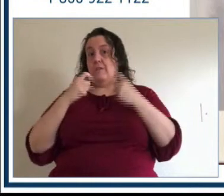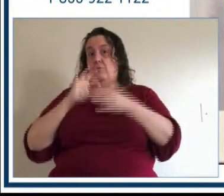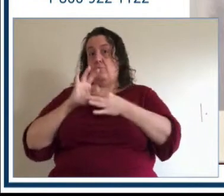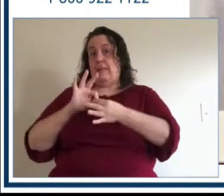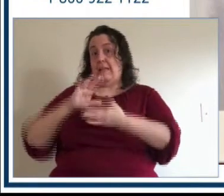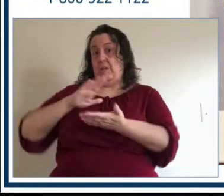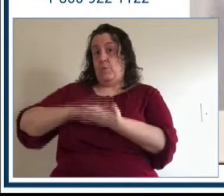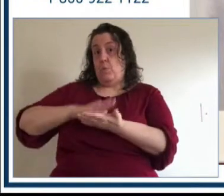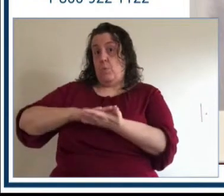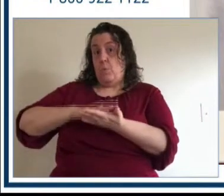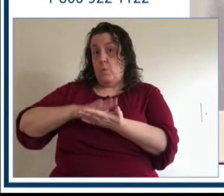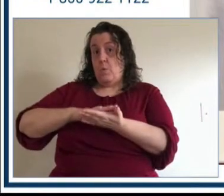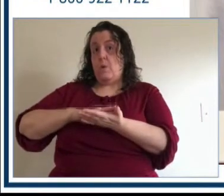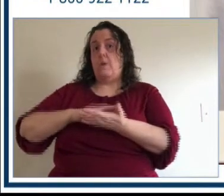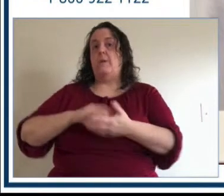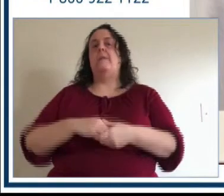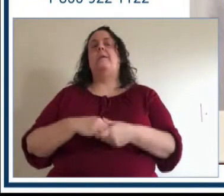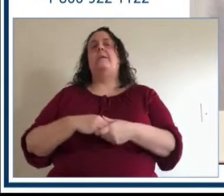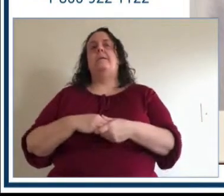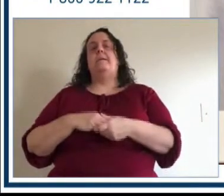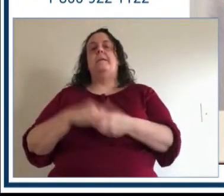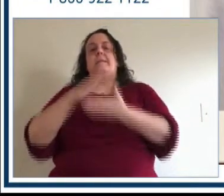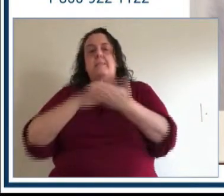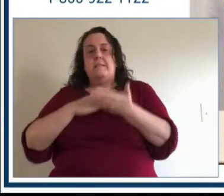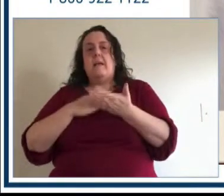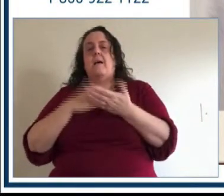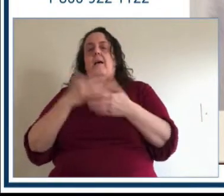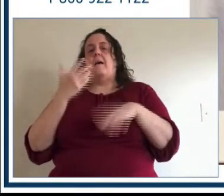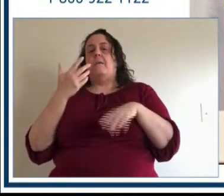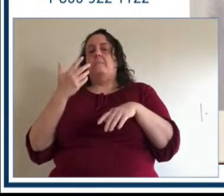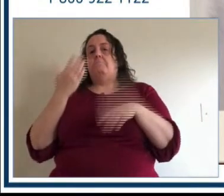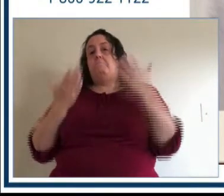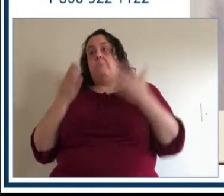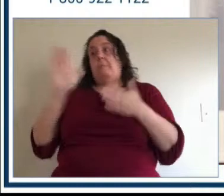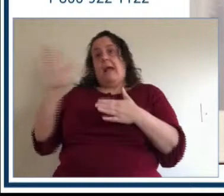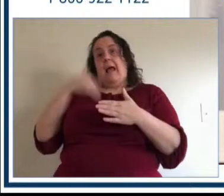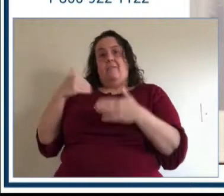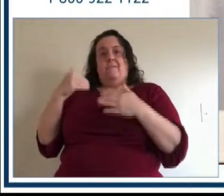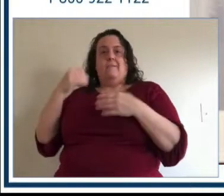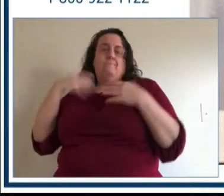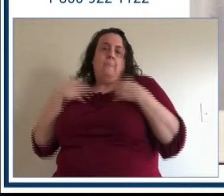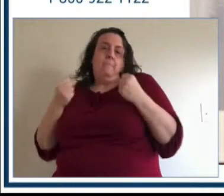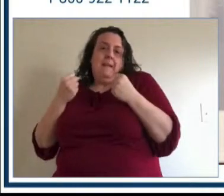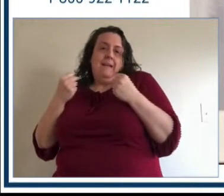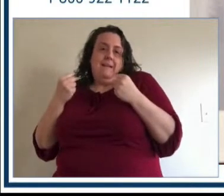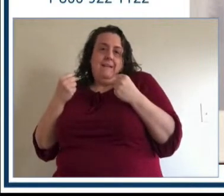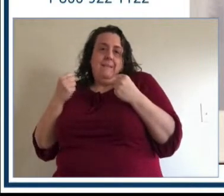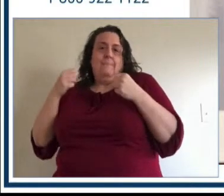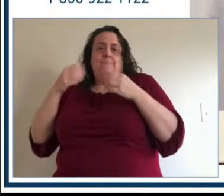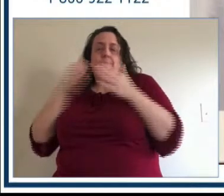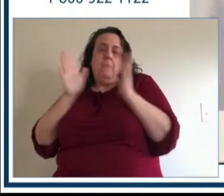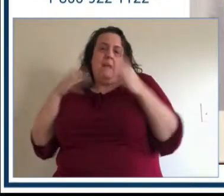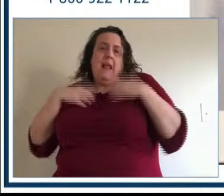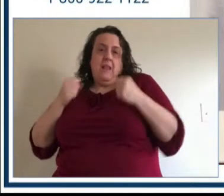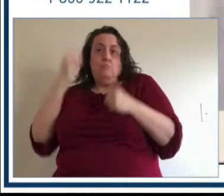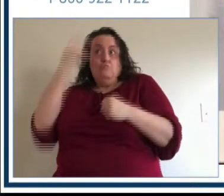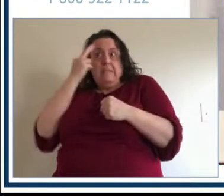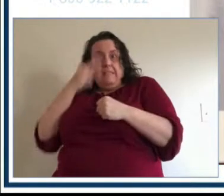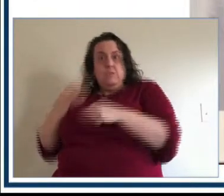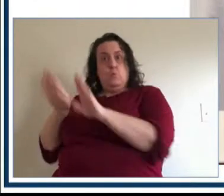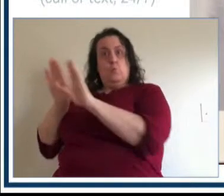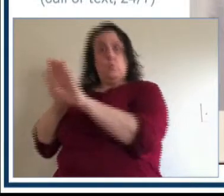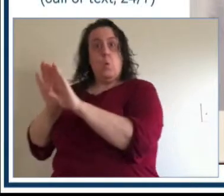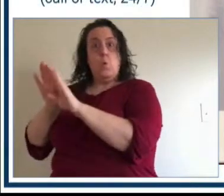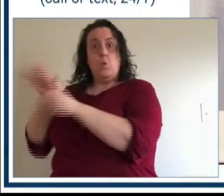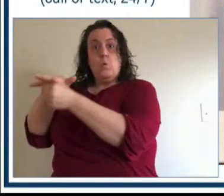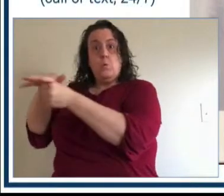For some, there will be a public health reason to close a school, but when that's the case, it will be communicated to those communities. For the